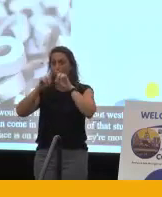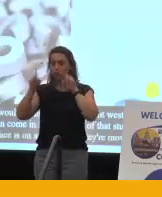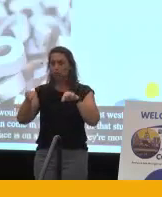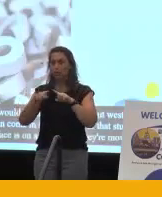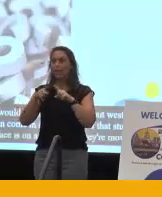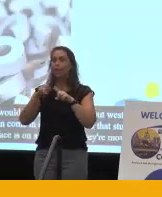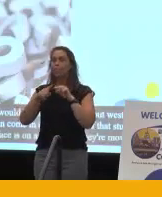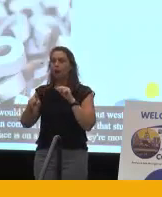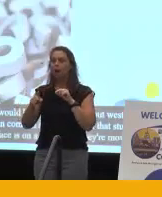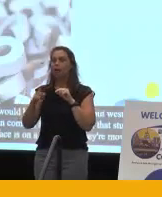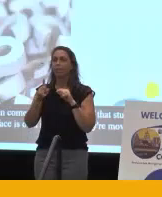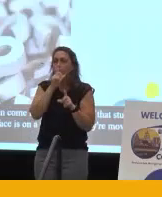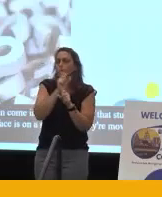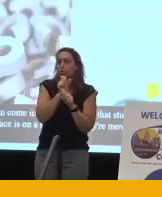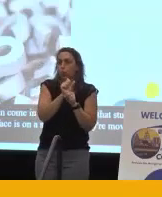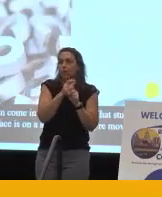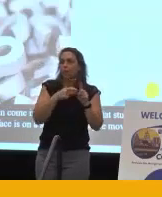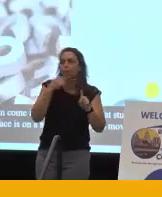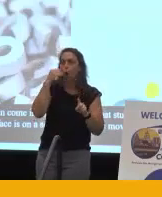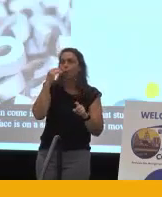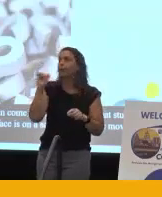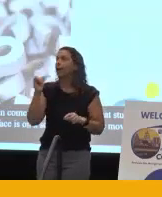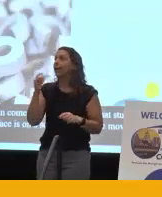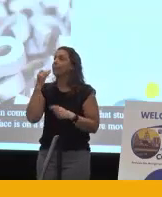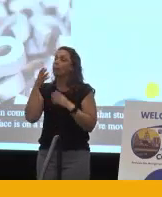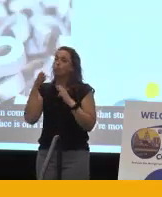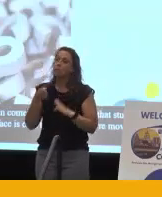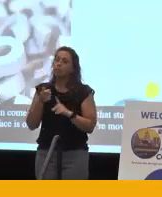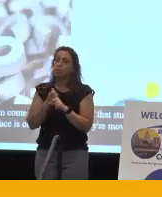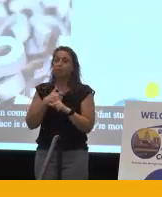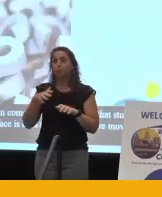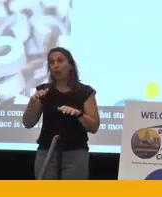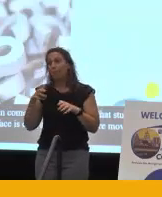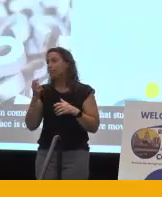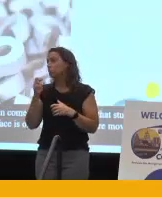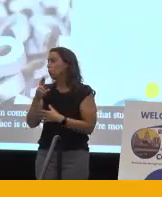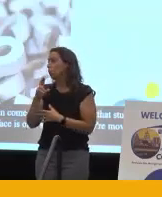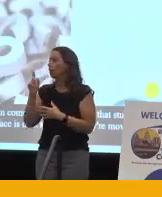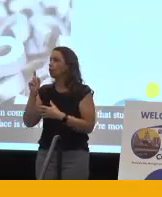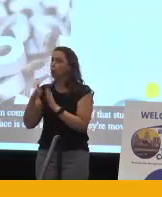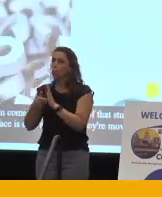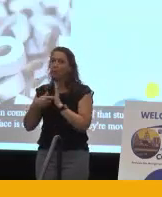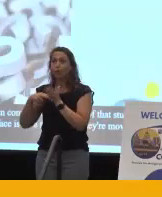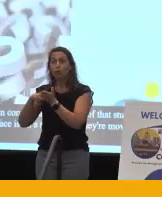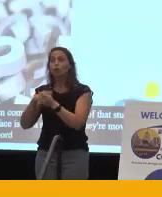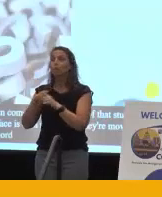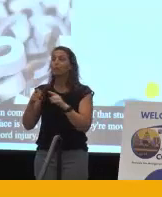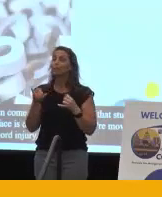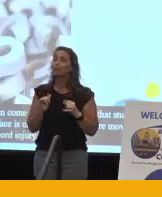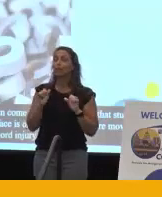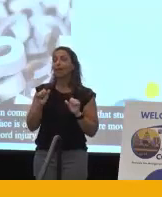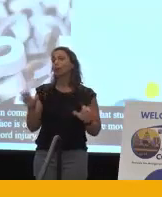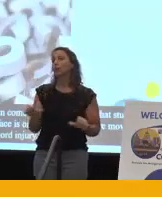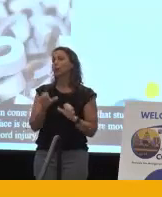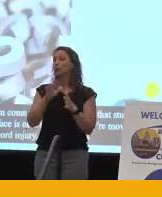somebody who maybe has a spinal cord injury, needs round the clock nursing care, but is still able to do all